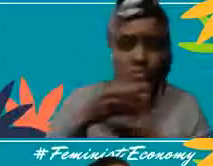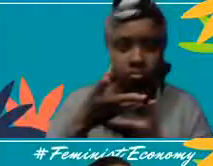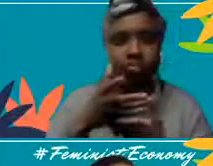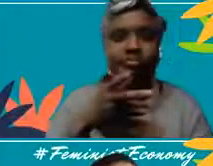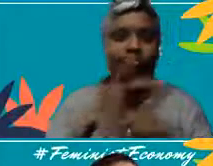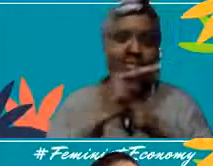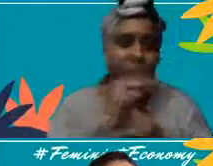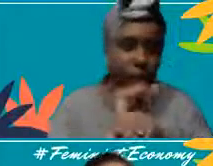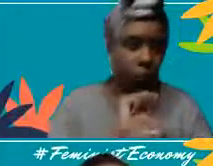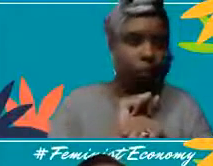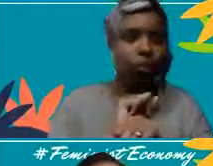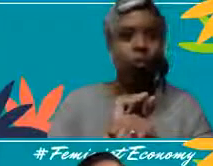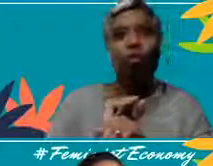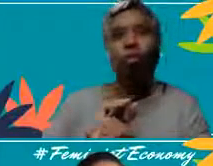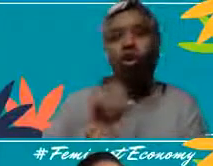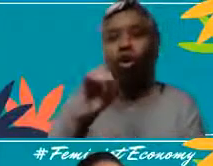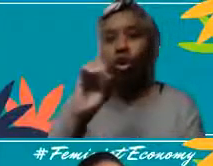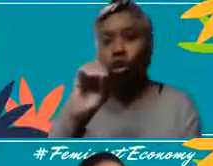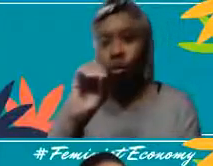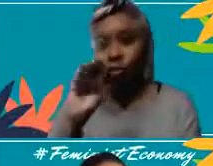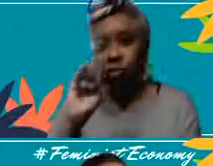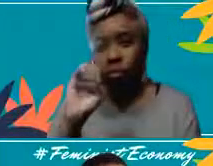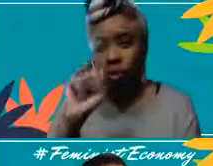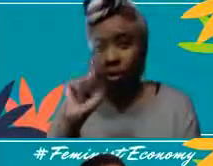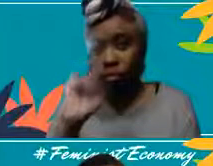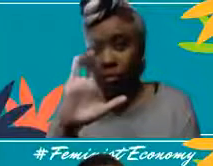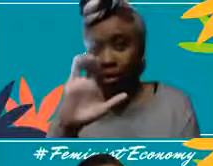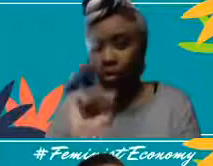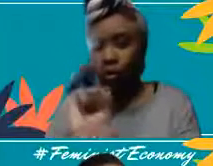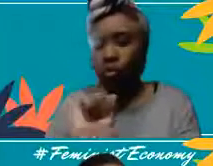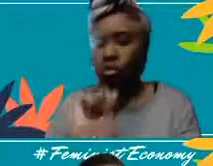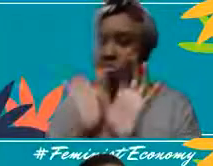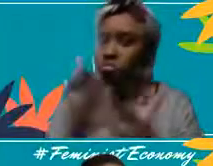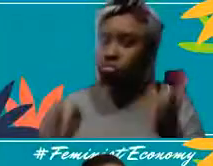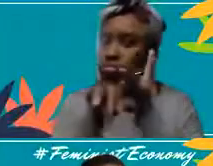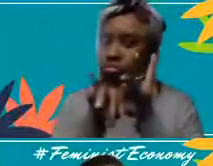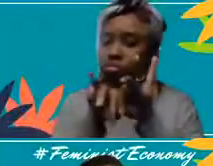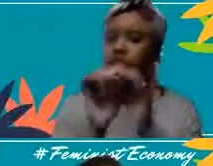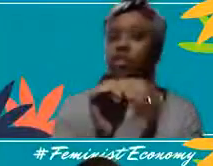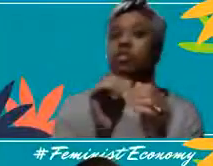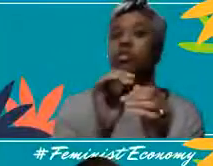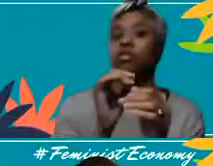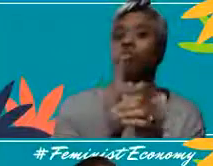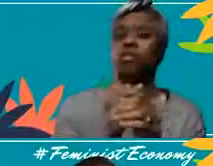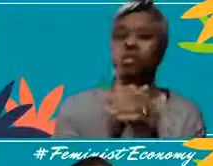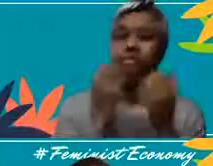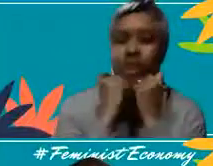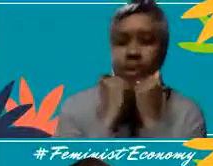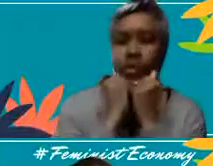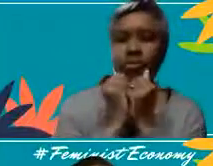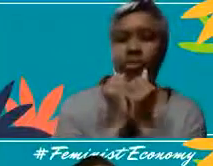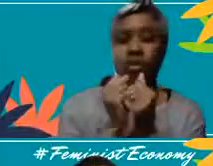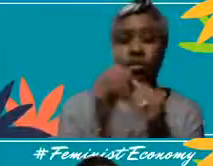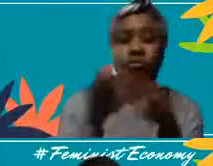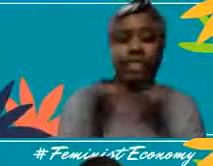that it is imperative in this moment that we are protecting our essential workers, and that folks have the right to organize